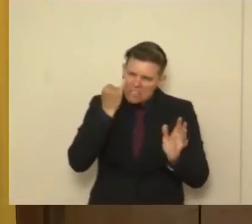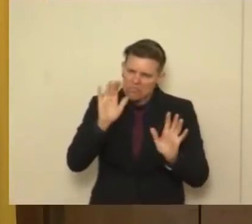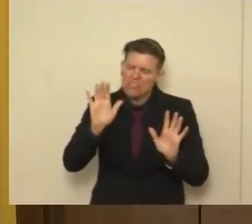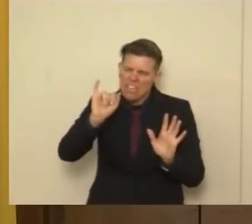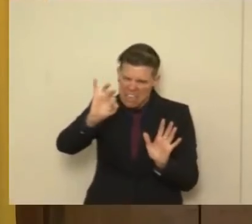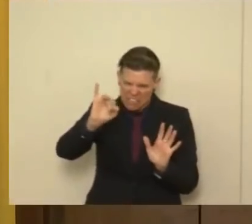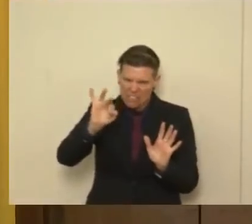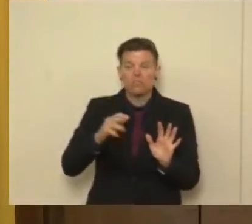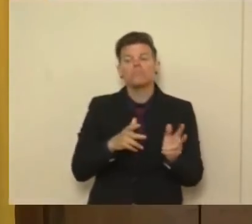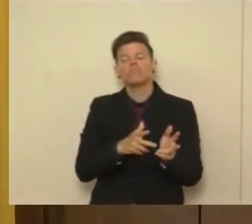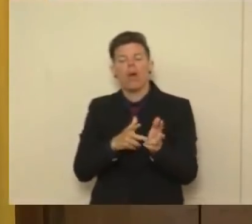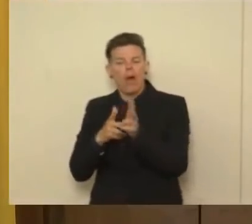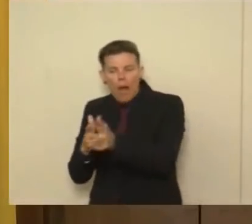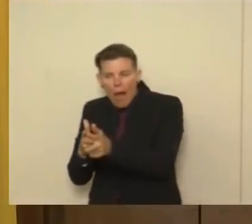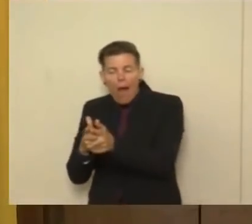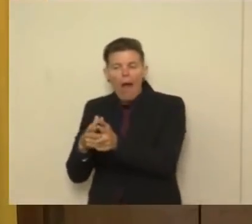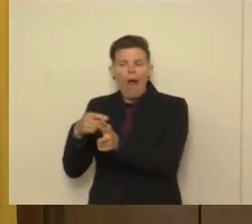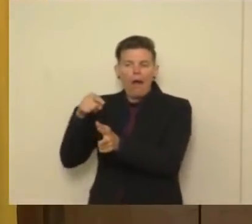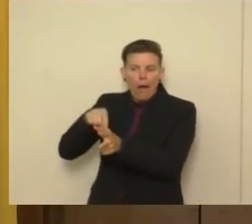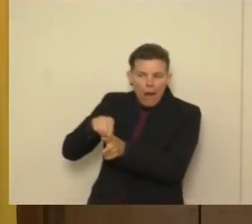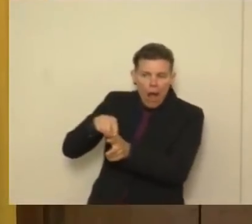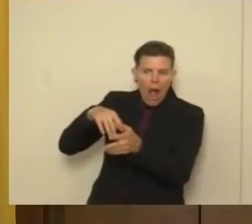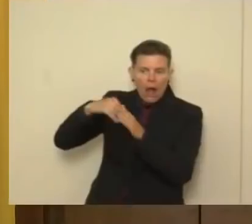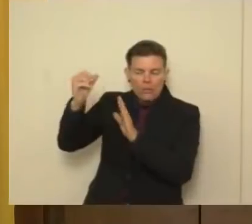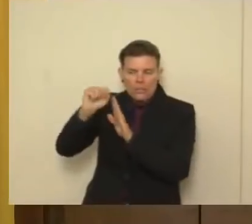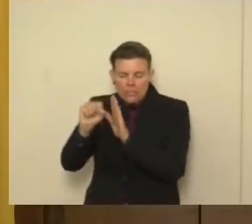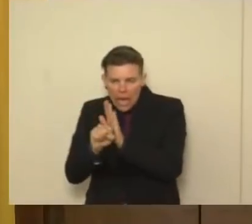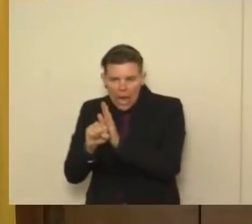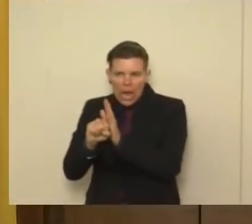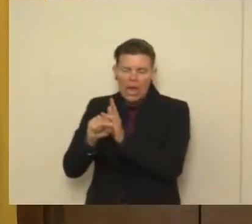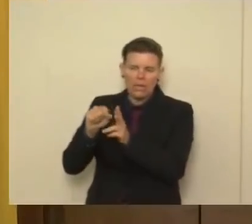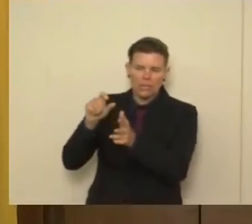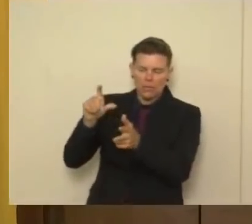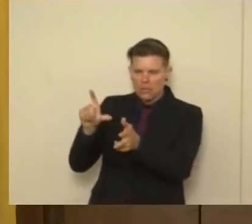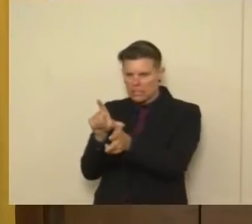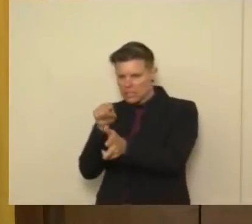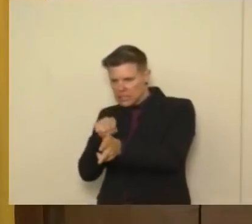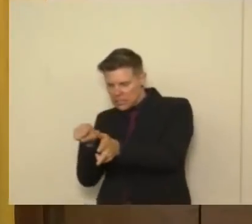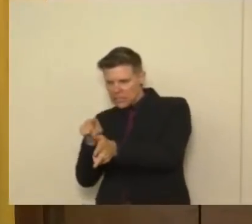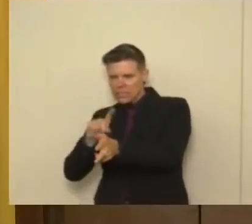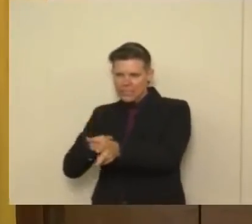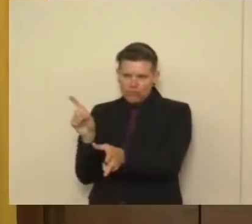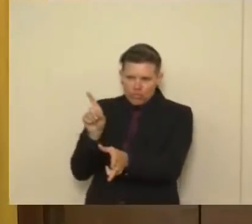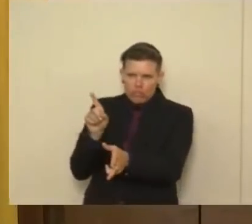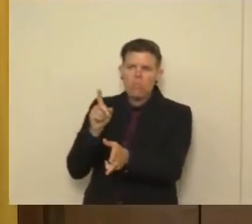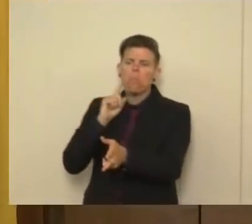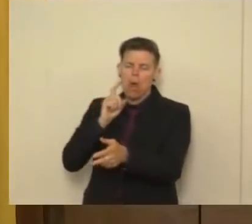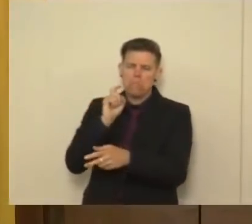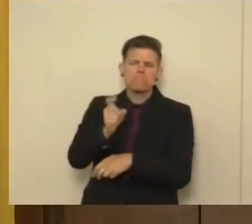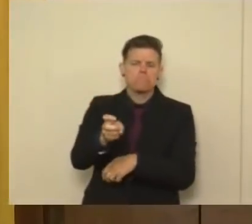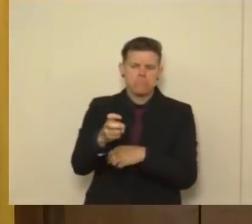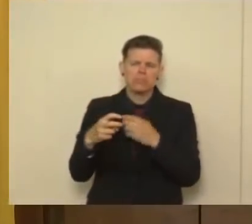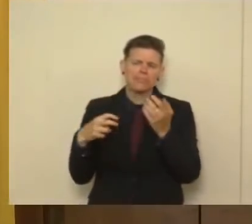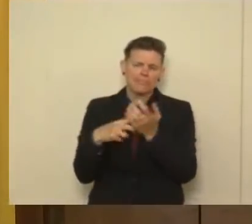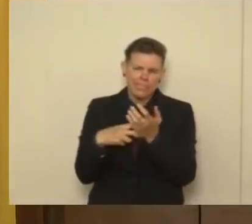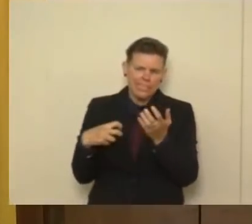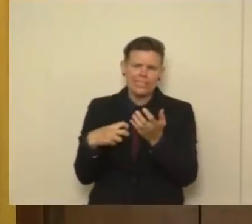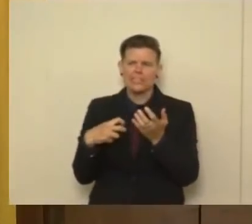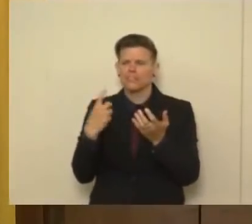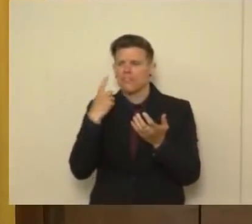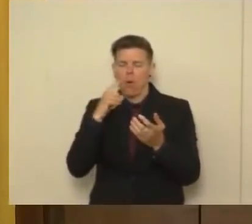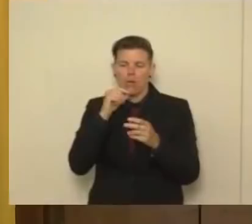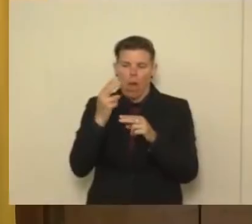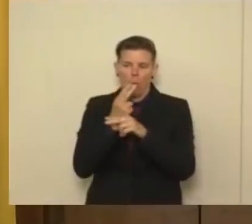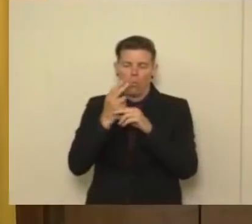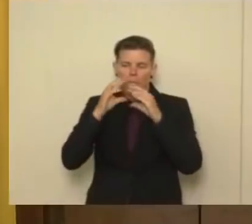is you're in an out-of-state vehicle, so it's clear your license. They cite you because you're not wearing a mask in my hypothetical, and